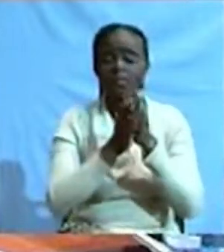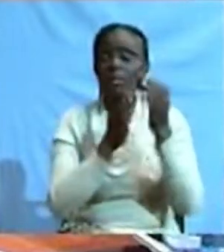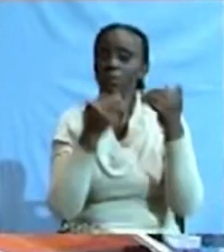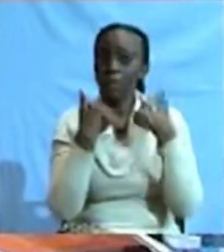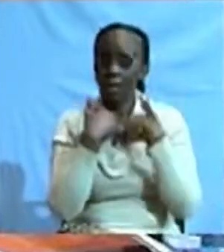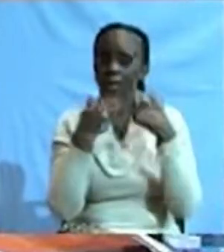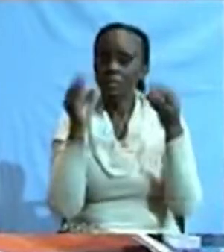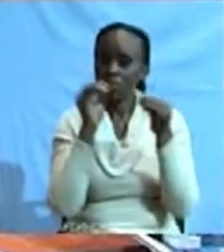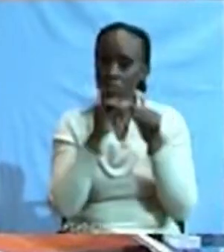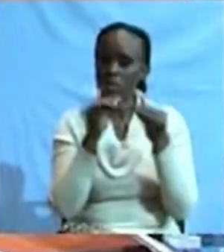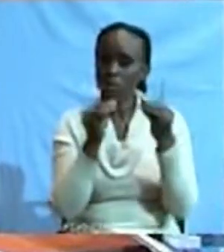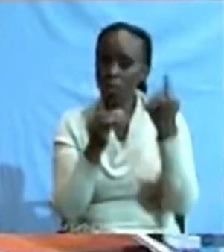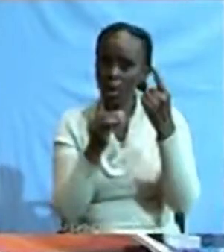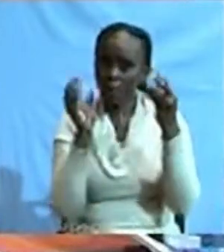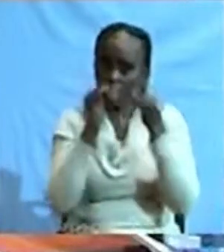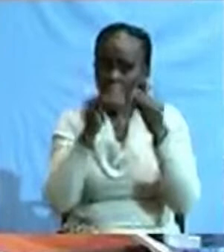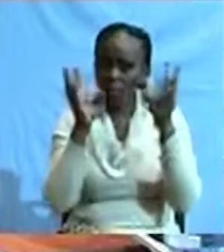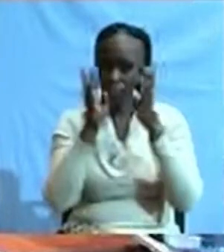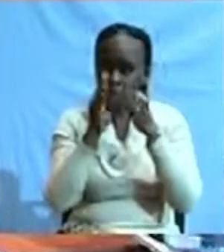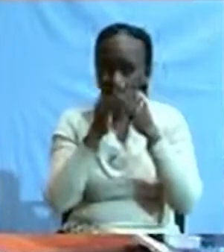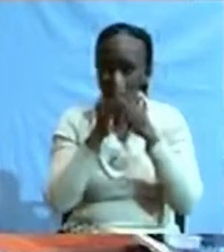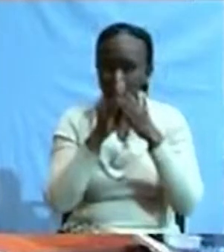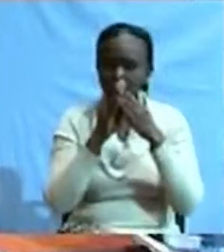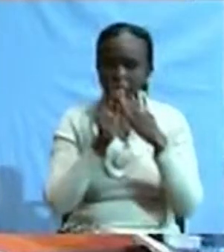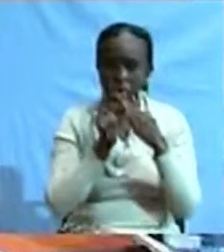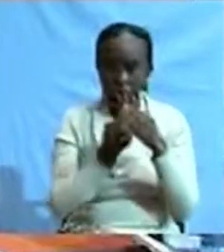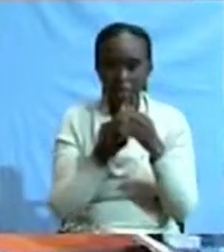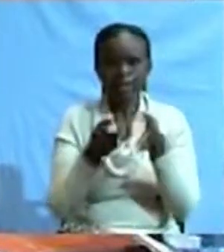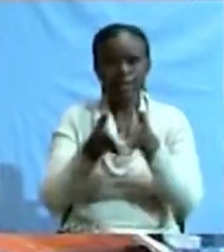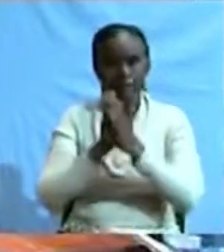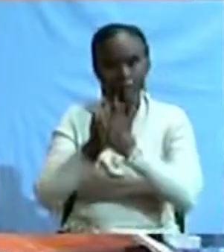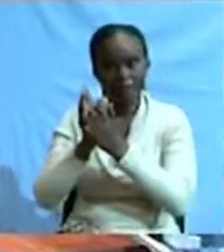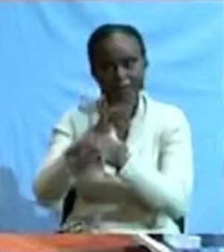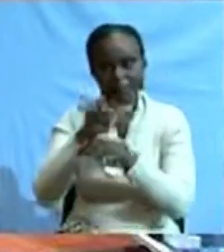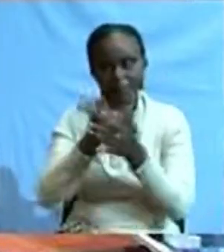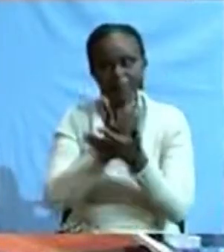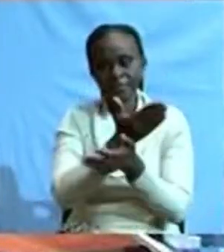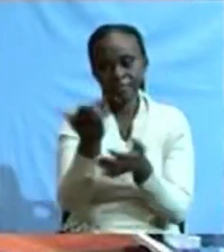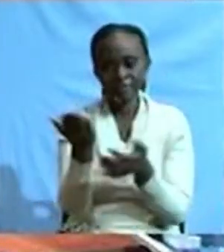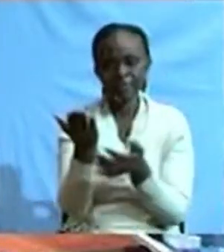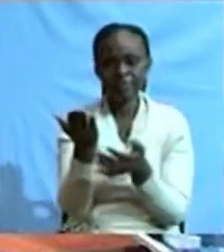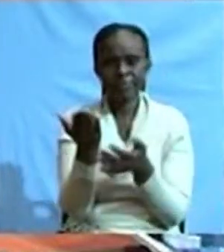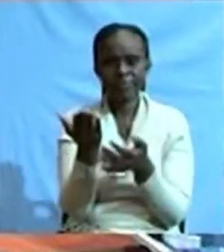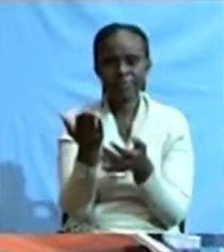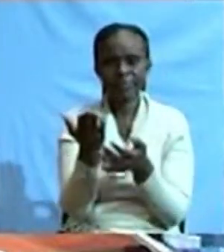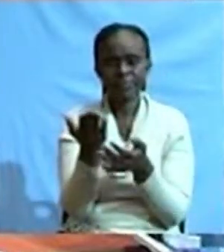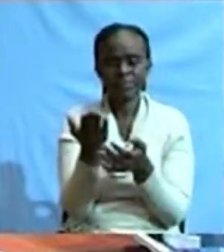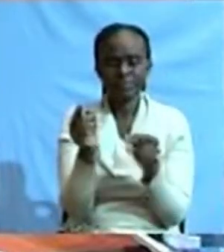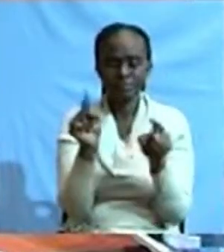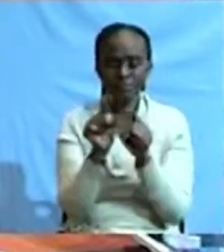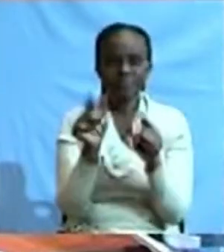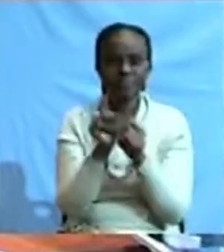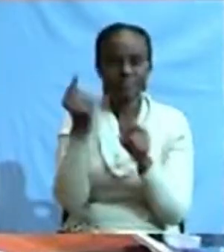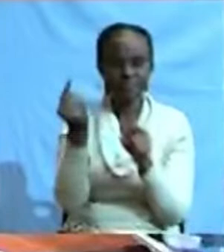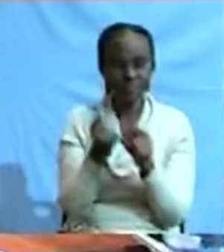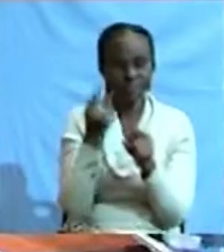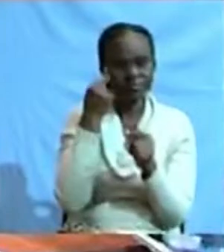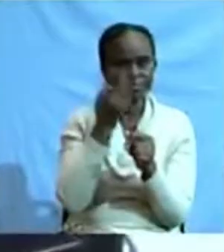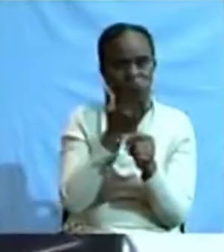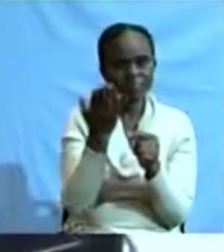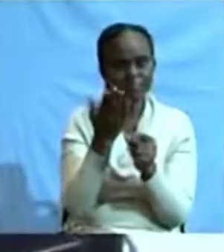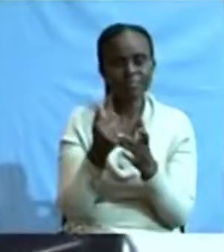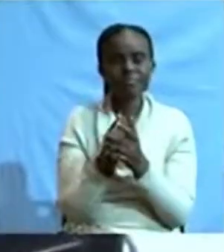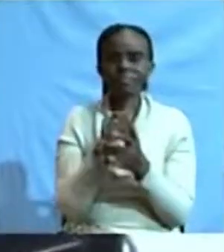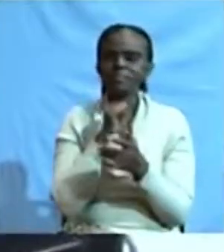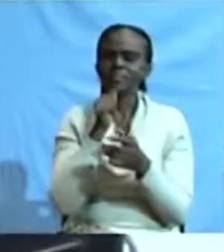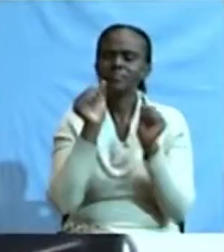more meeting where we'll call again these business houses to come through. So Why that do you think they are not